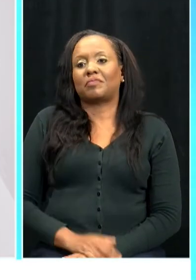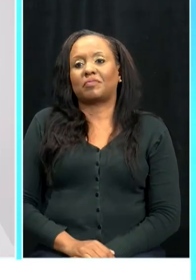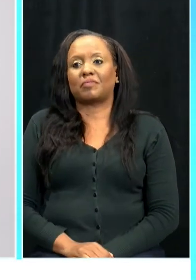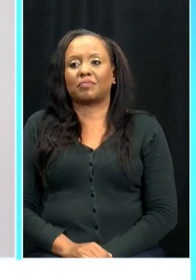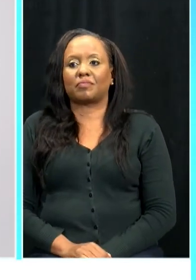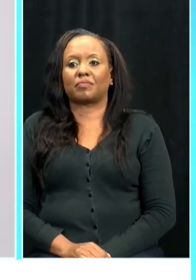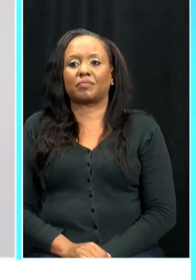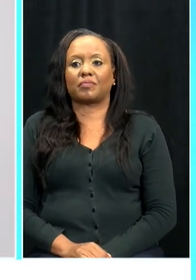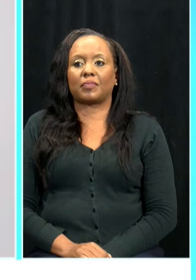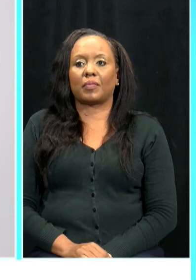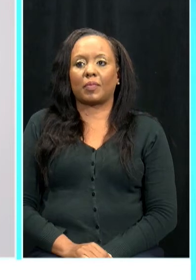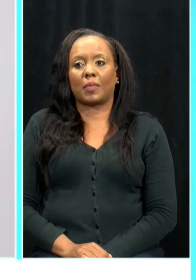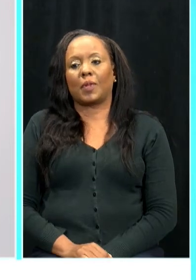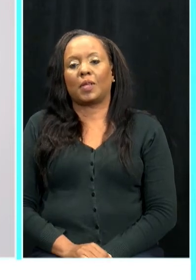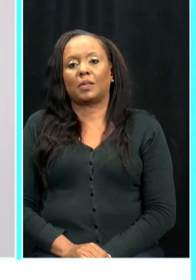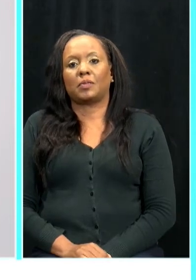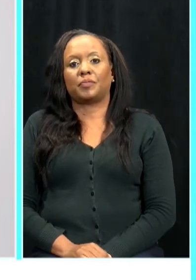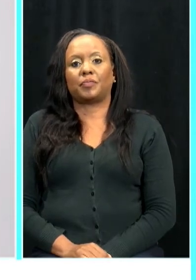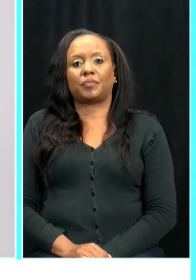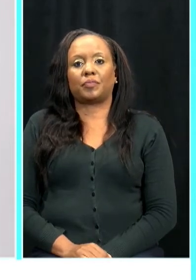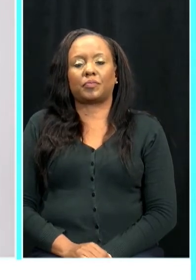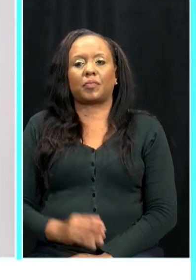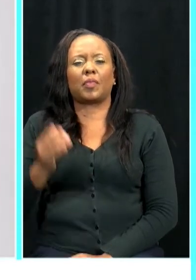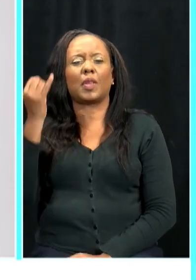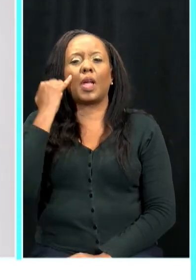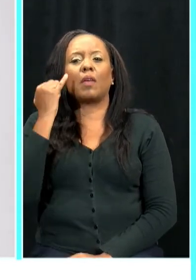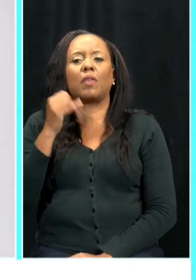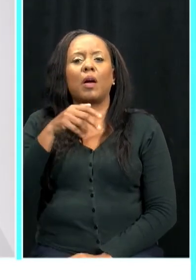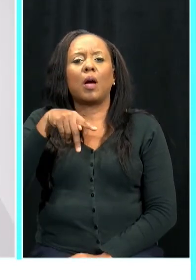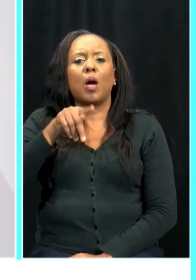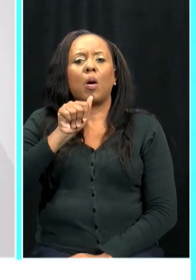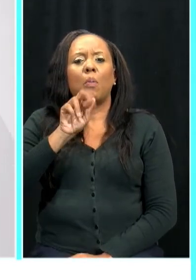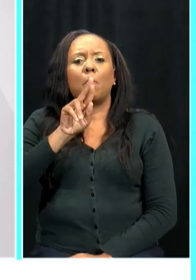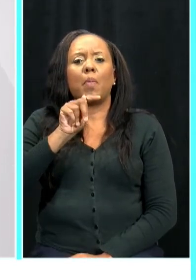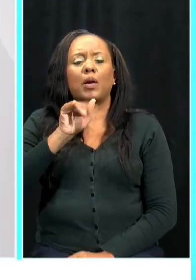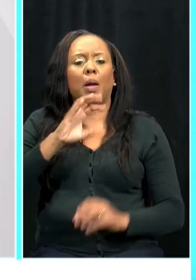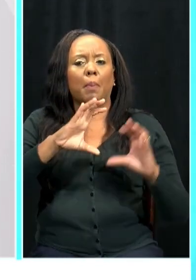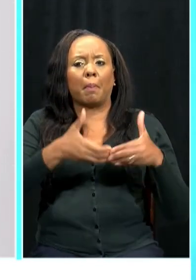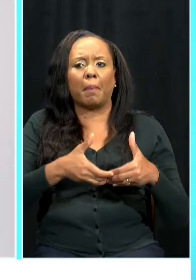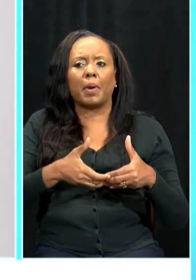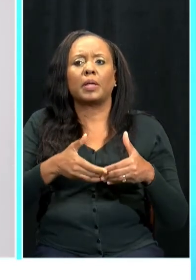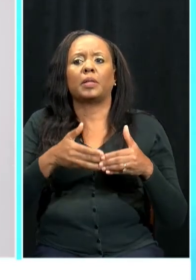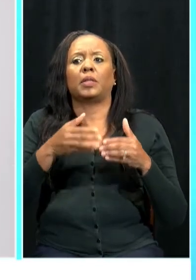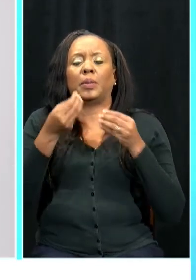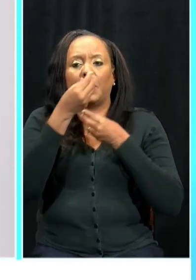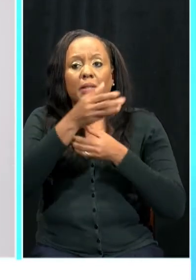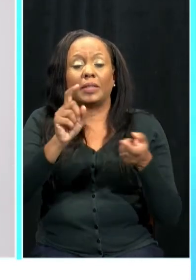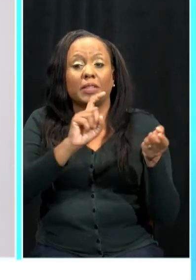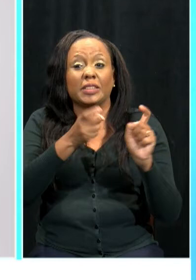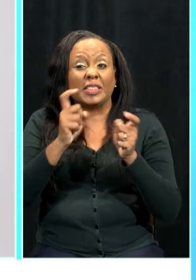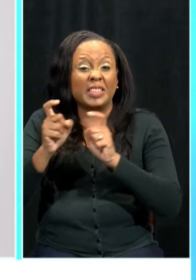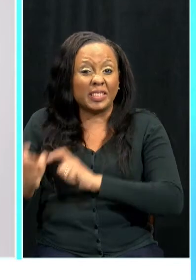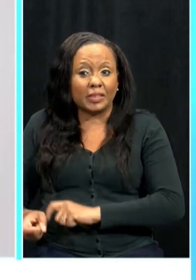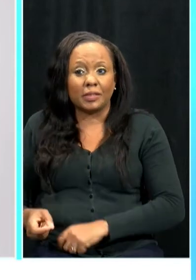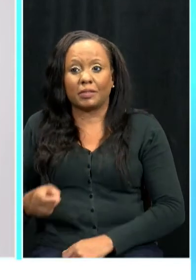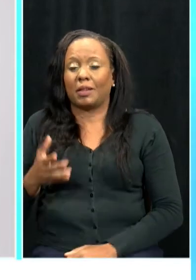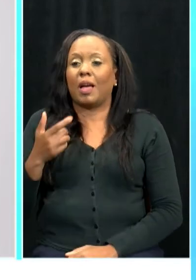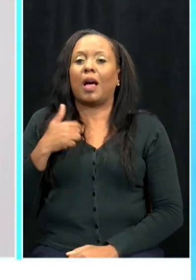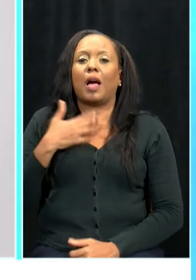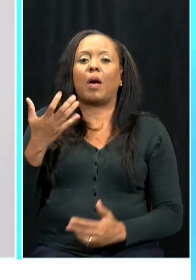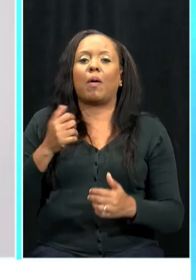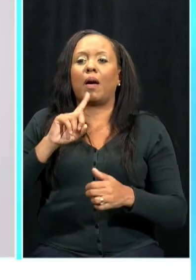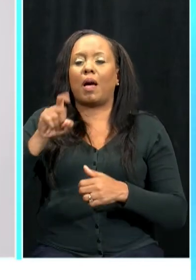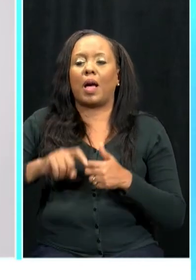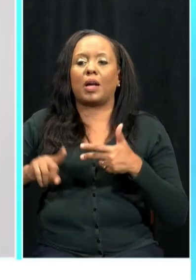Does a party's message to the electorate adapt to the area they're canvassing in? Raquel, I'm going to come to you because I know you are on the